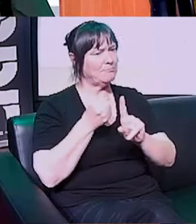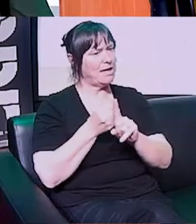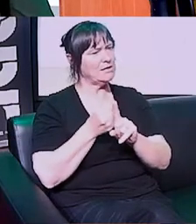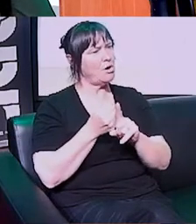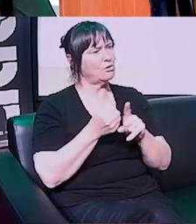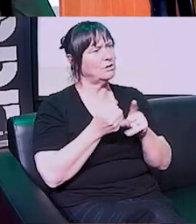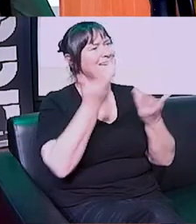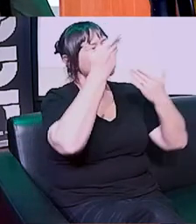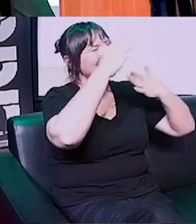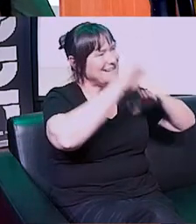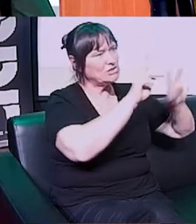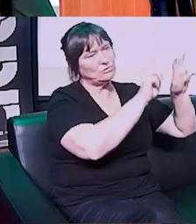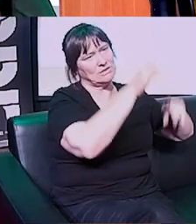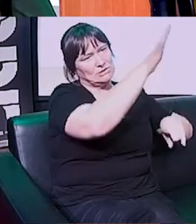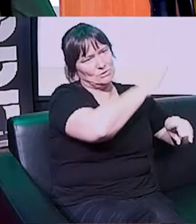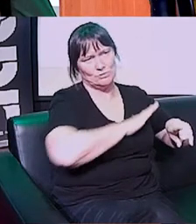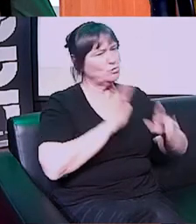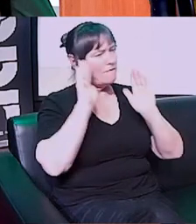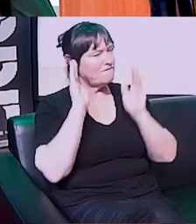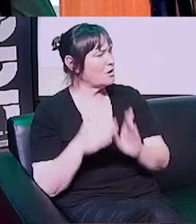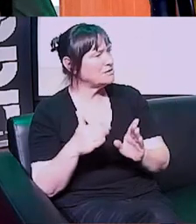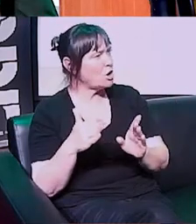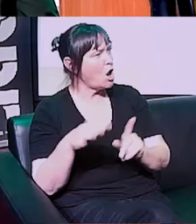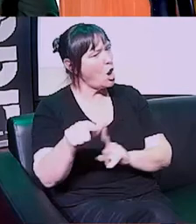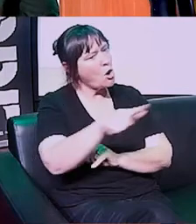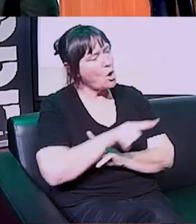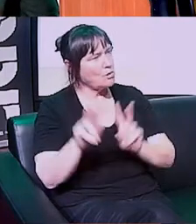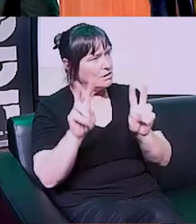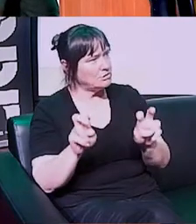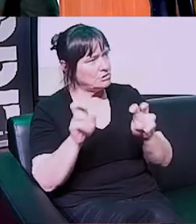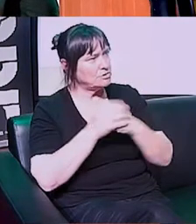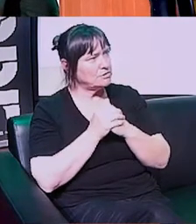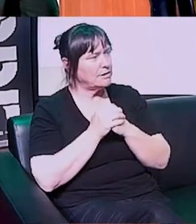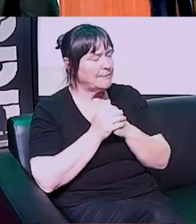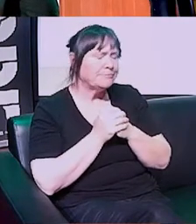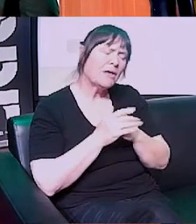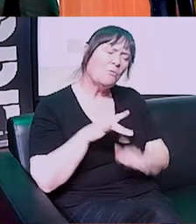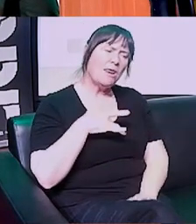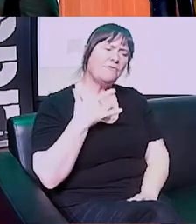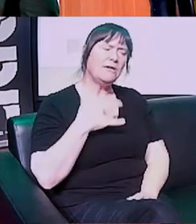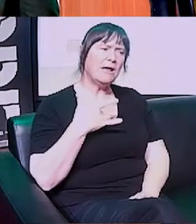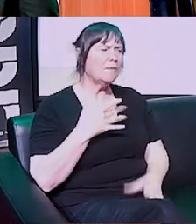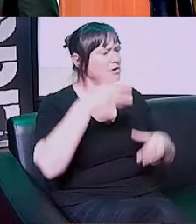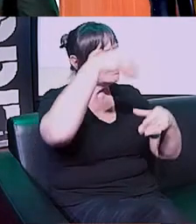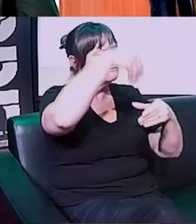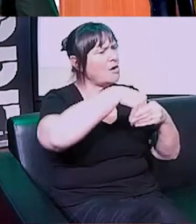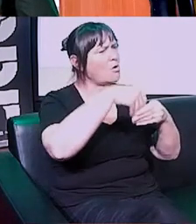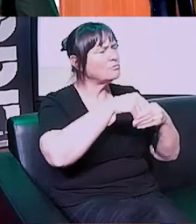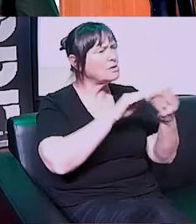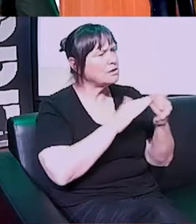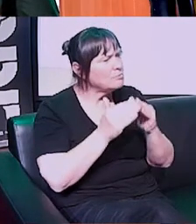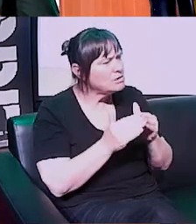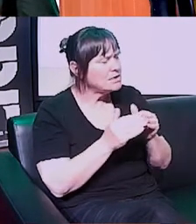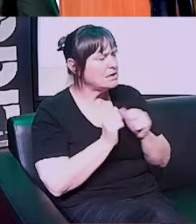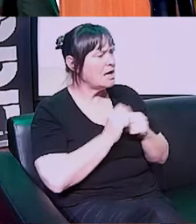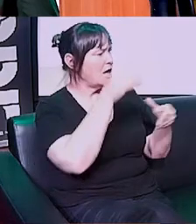and deal with national issues? I feel like I'm firmly embedded in the community. I mean, you can see that with my work around with the Māori Wards